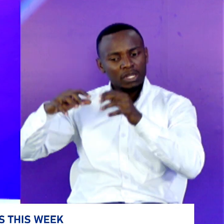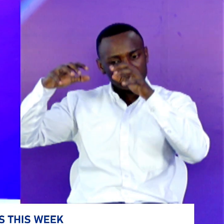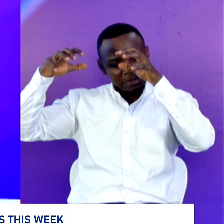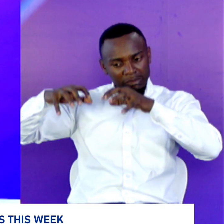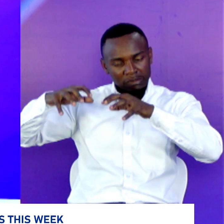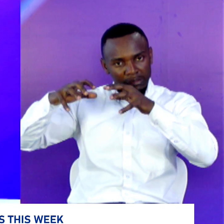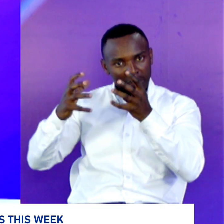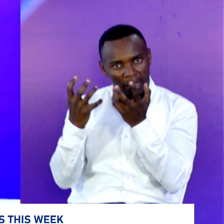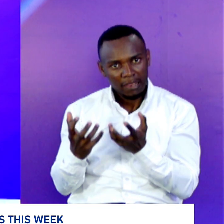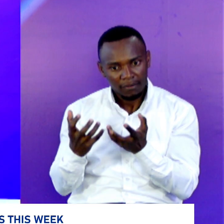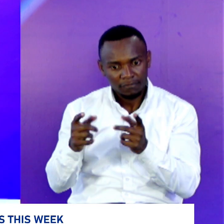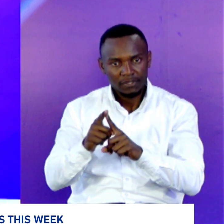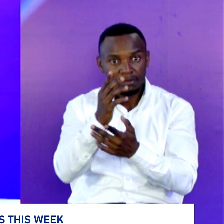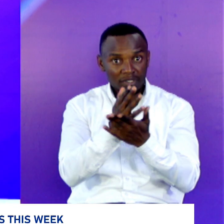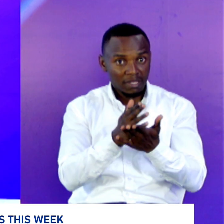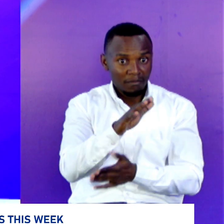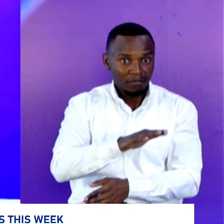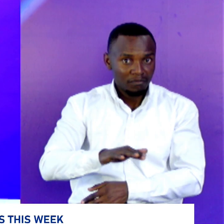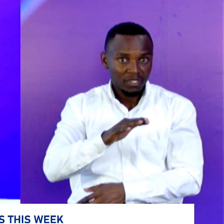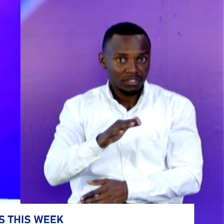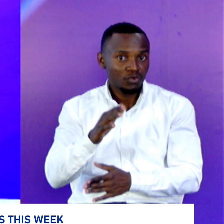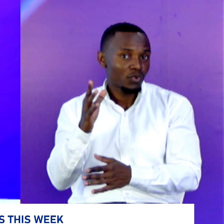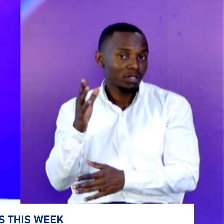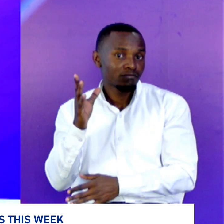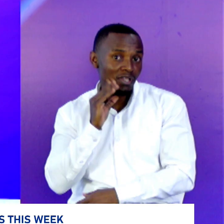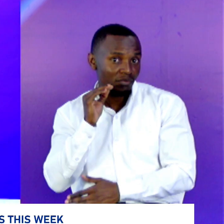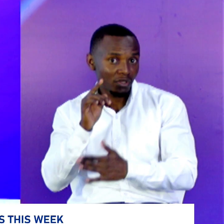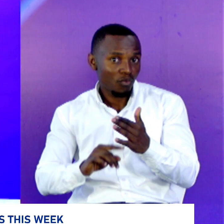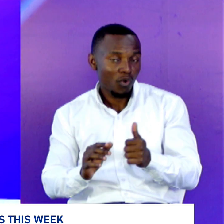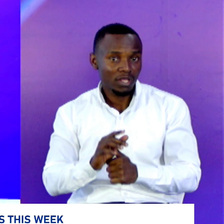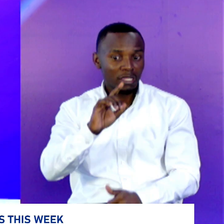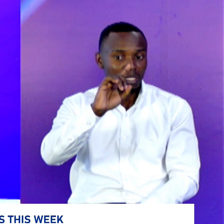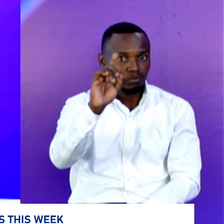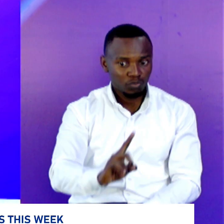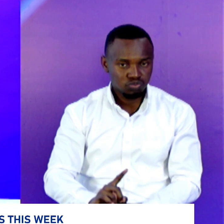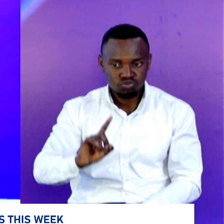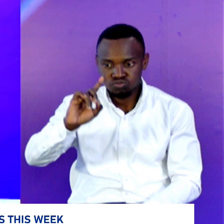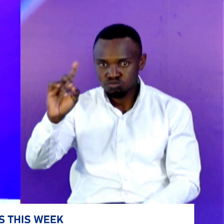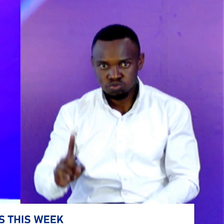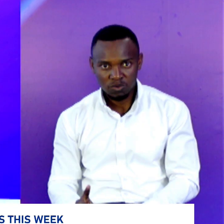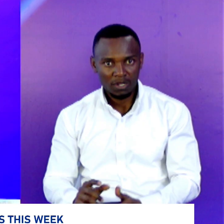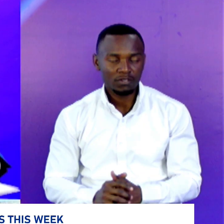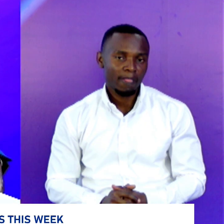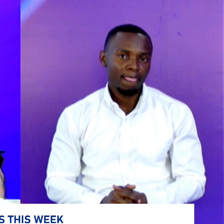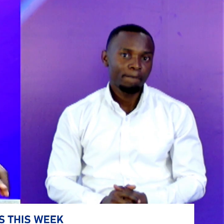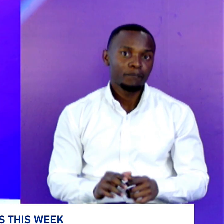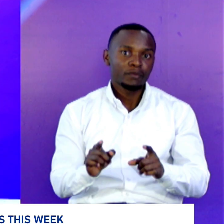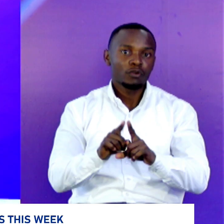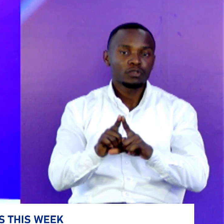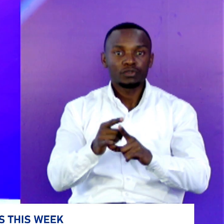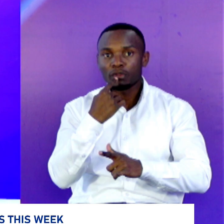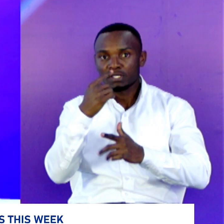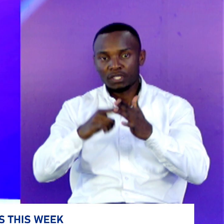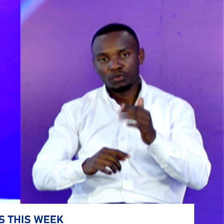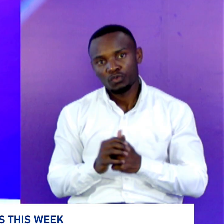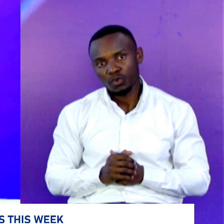to experience localized thunderstorms. The Met Department also added that